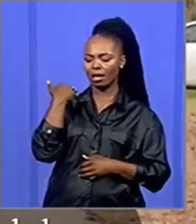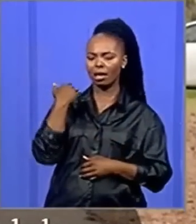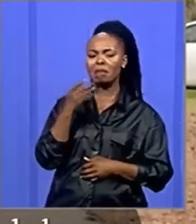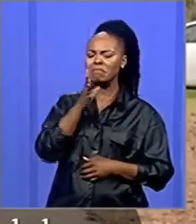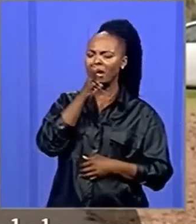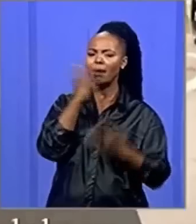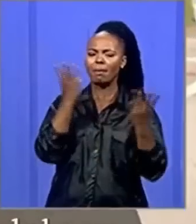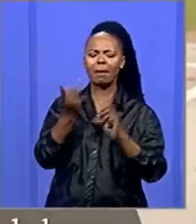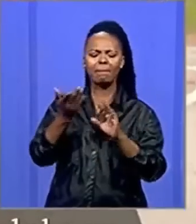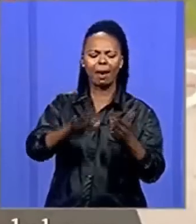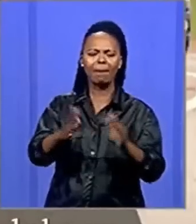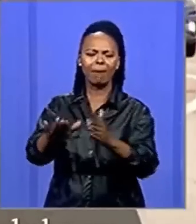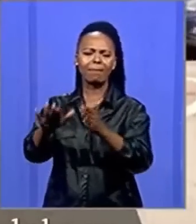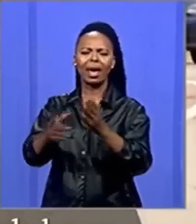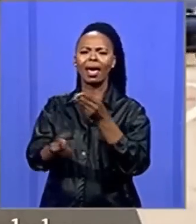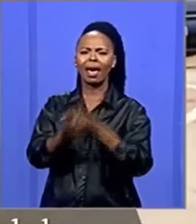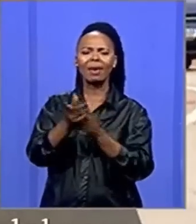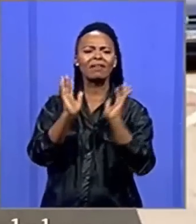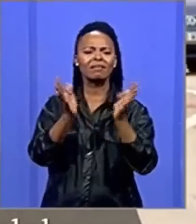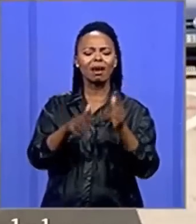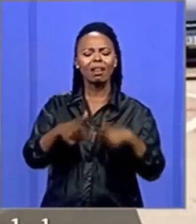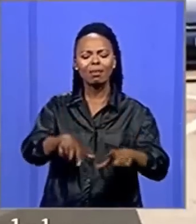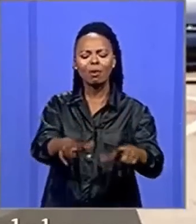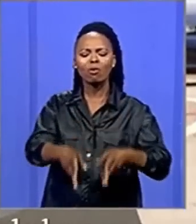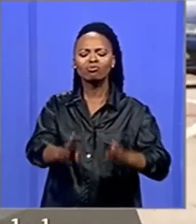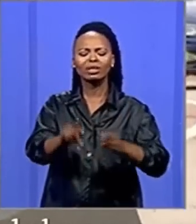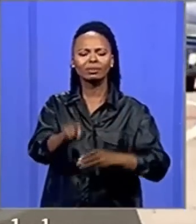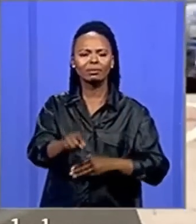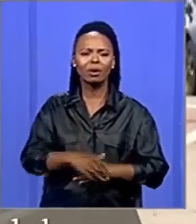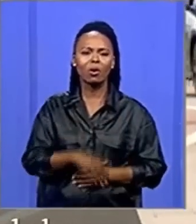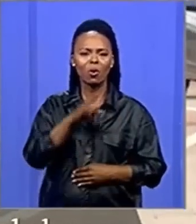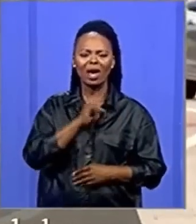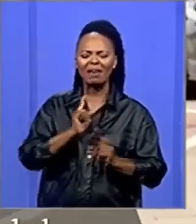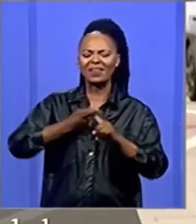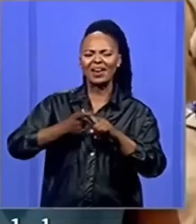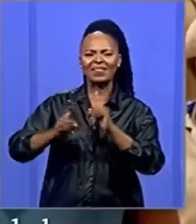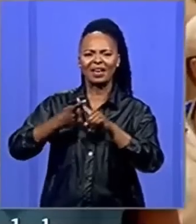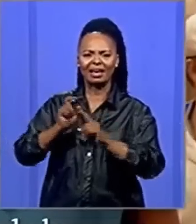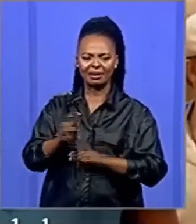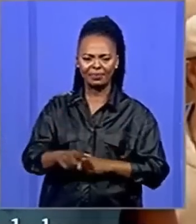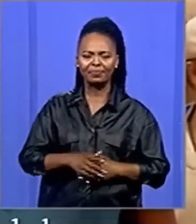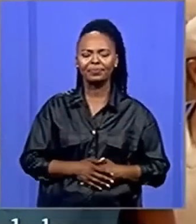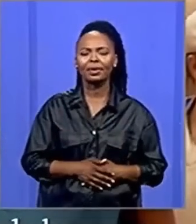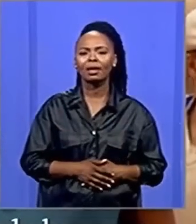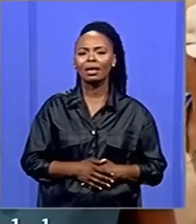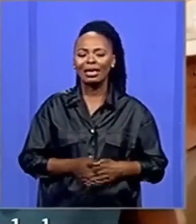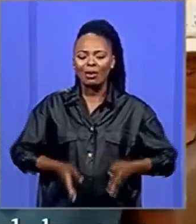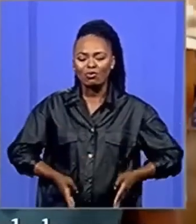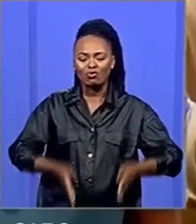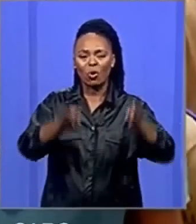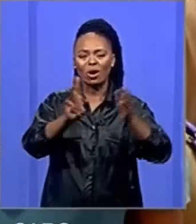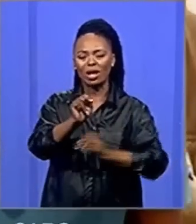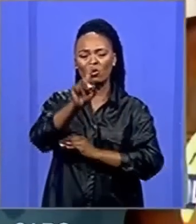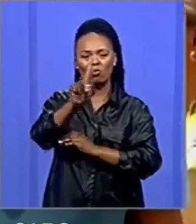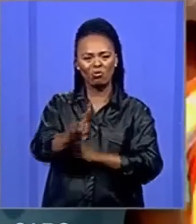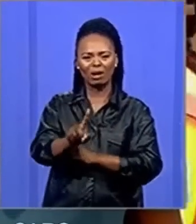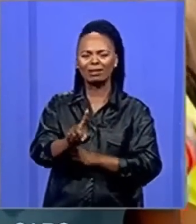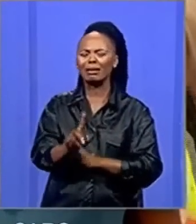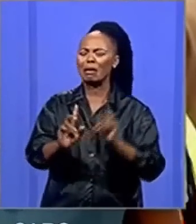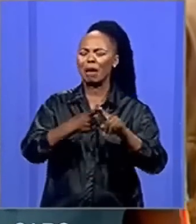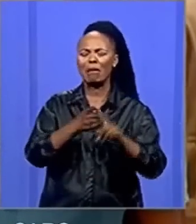179 ba latlhegetswe ke matshelo a bone kwa Limpopo ka ntlha ya dikotsi tsa tsela. Ubane tsela ye e na le di-accident